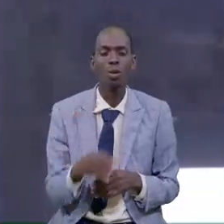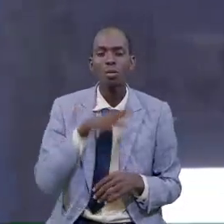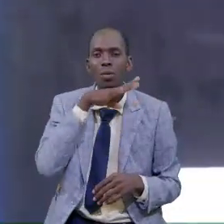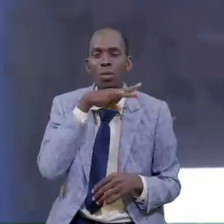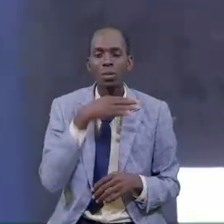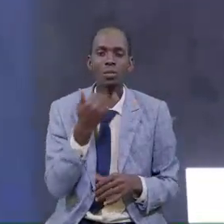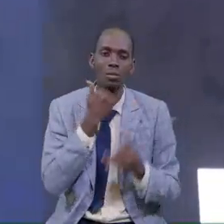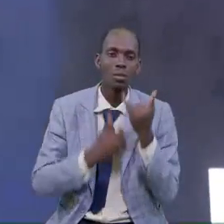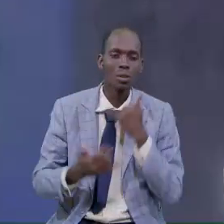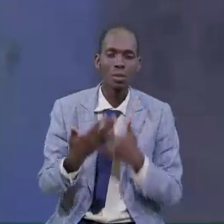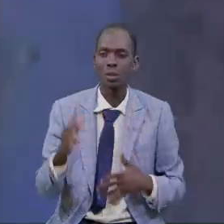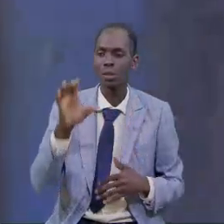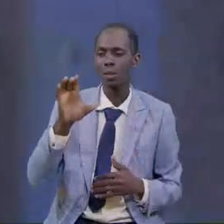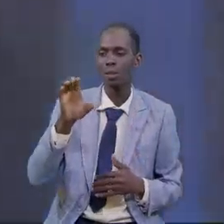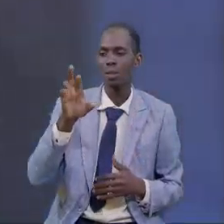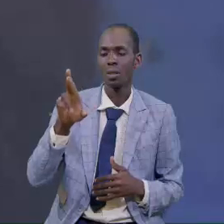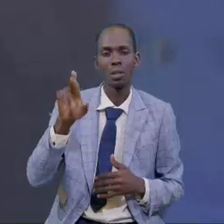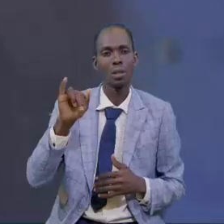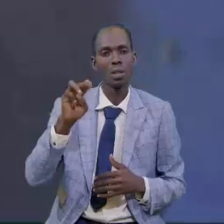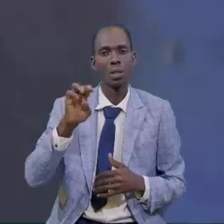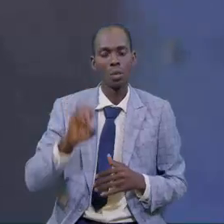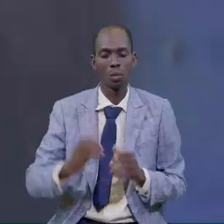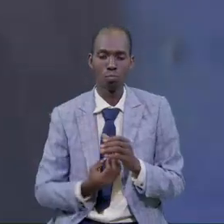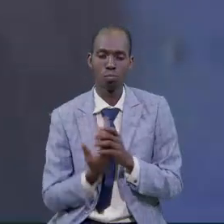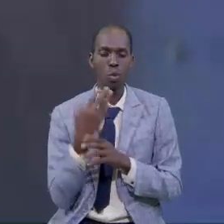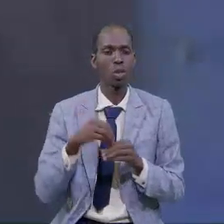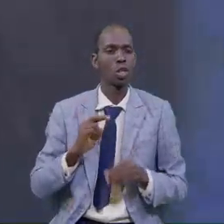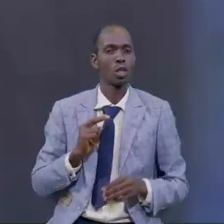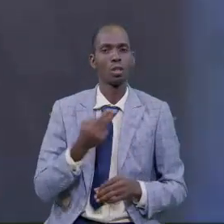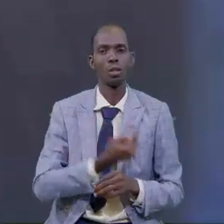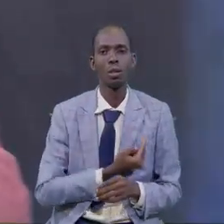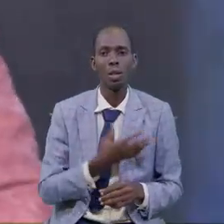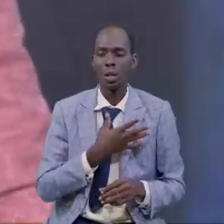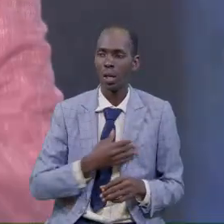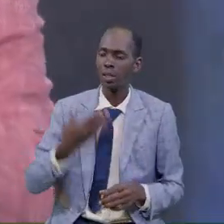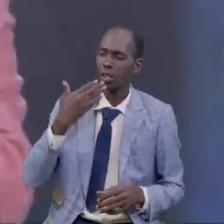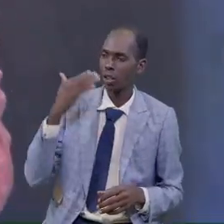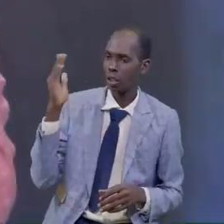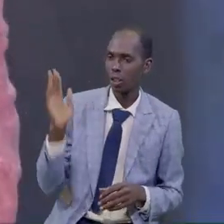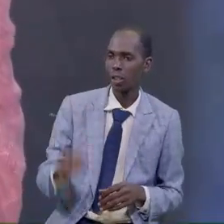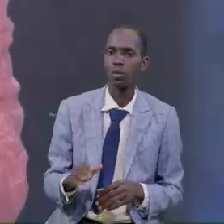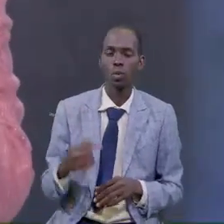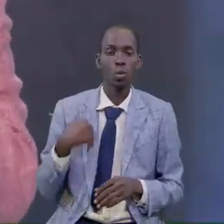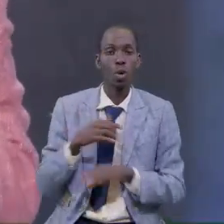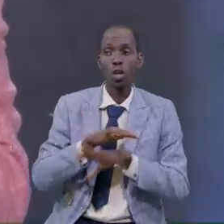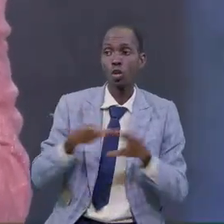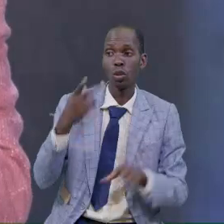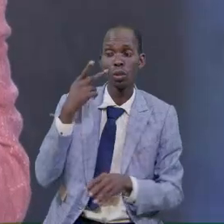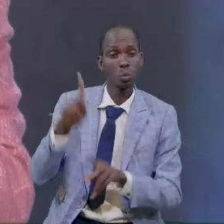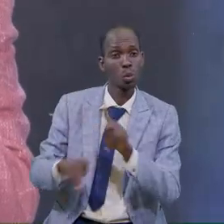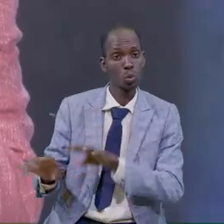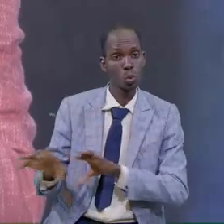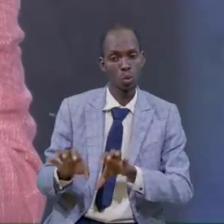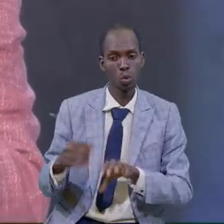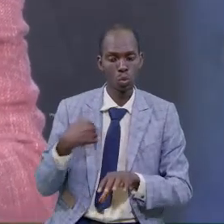all the evil that we didn't even see other people doing, we began to do those things. Now, there is a watch